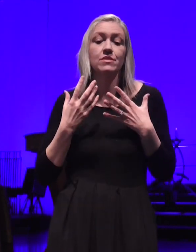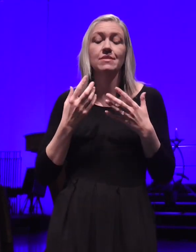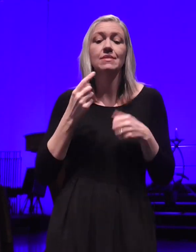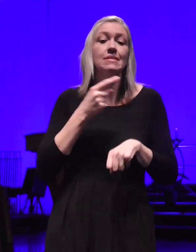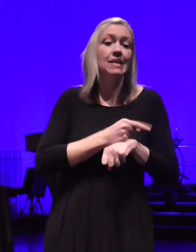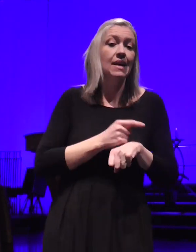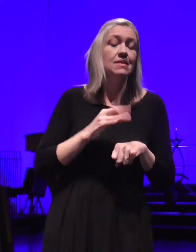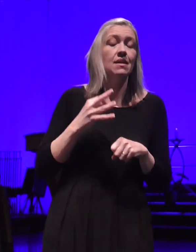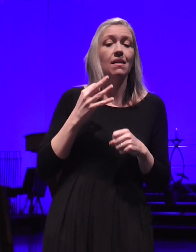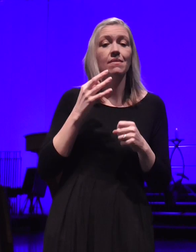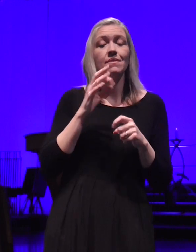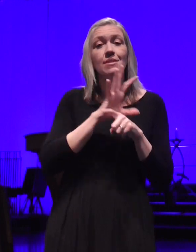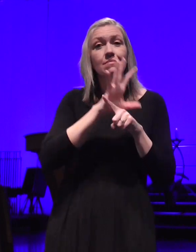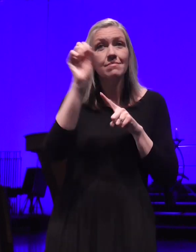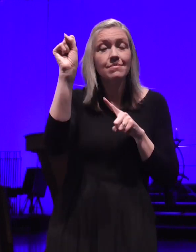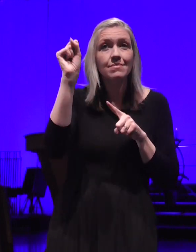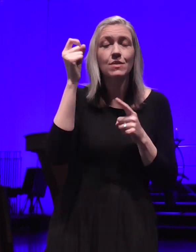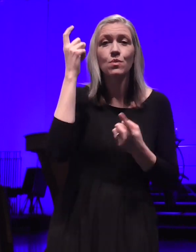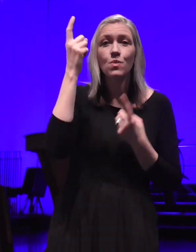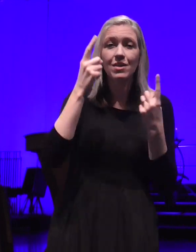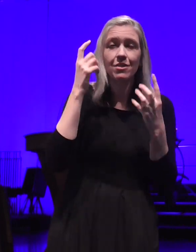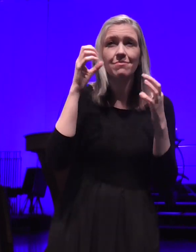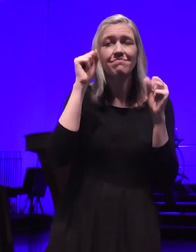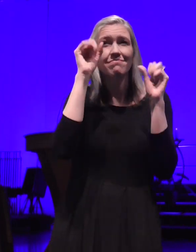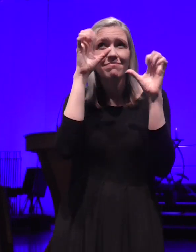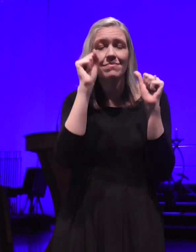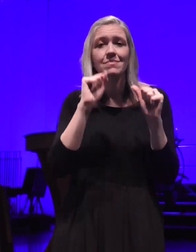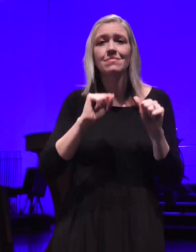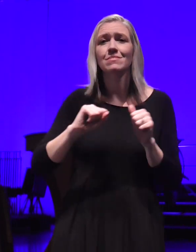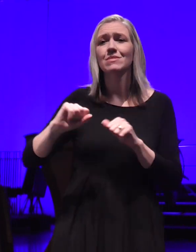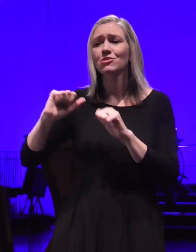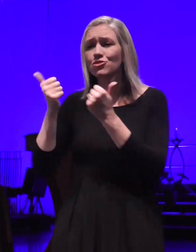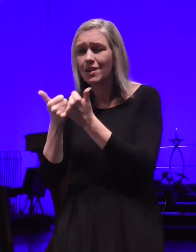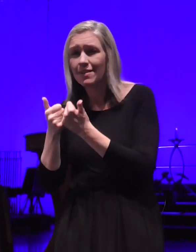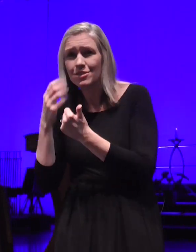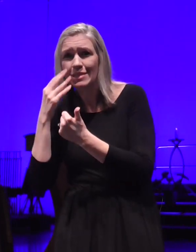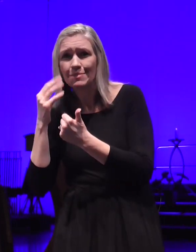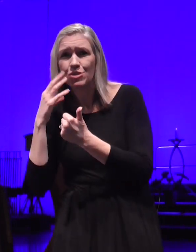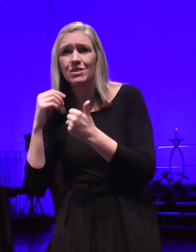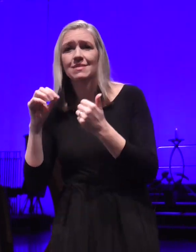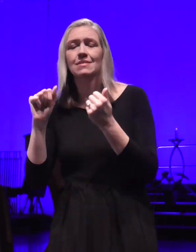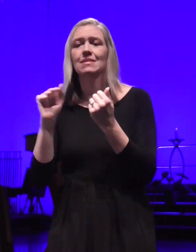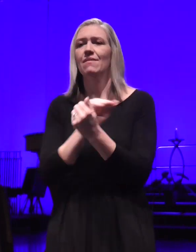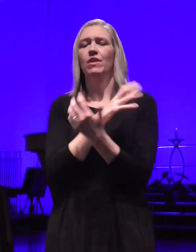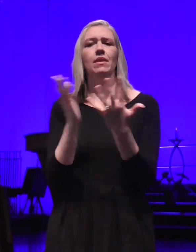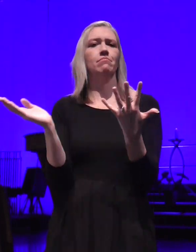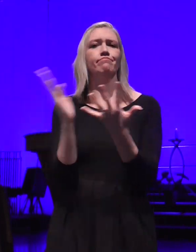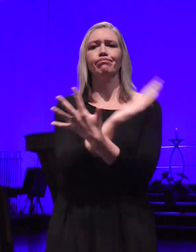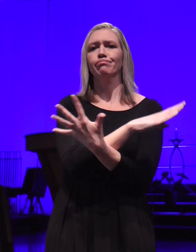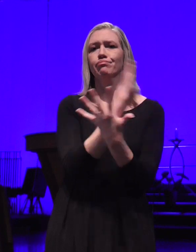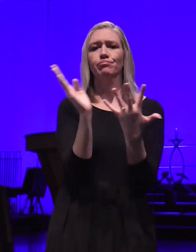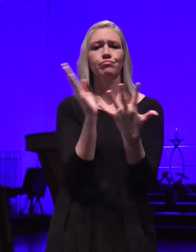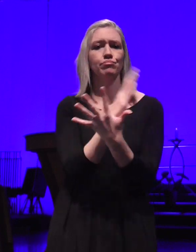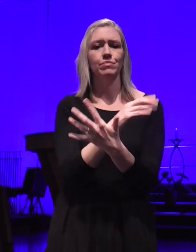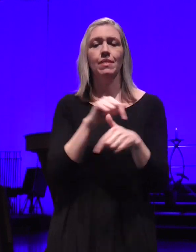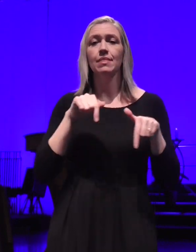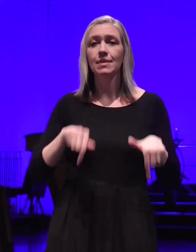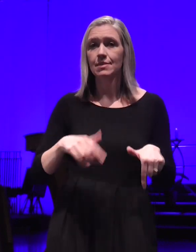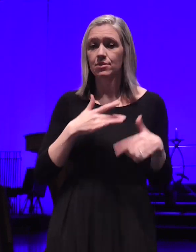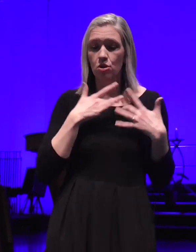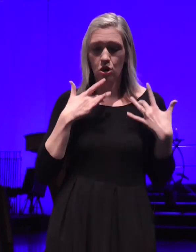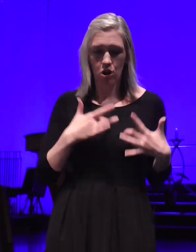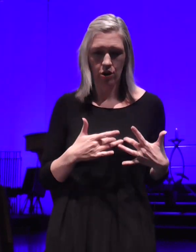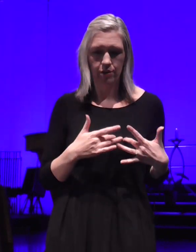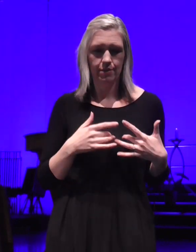wonder, in days of challenge, and in everything in between. May holding this heart and ourselves